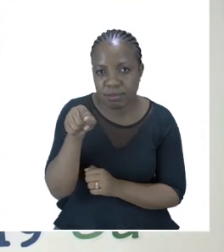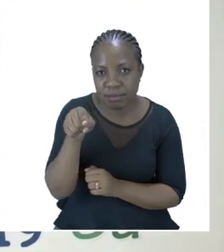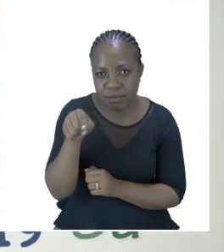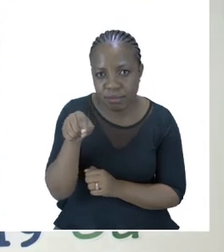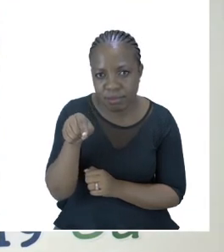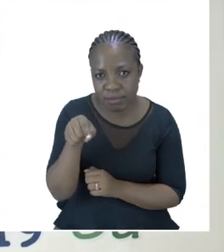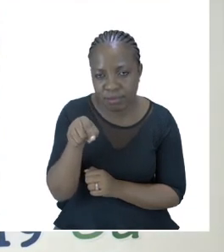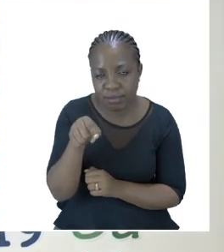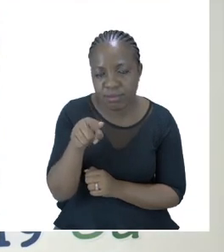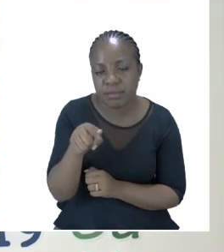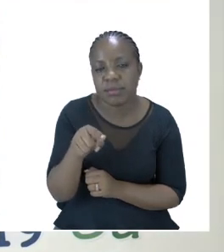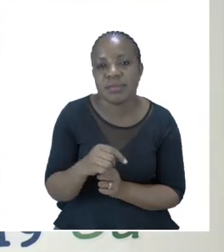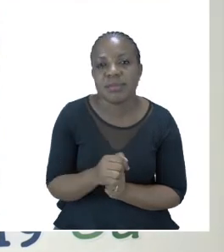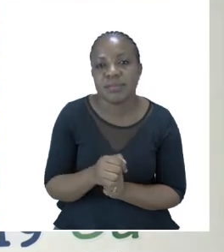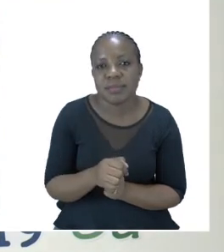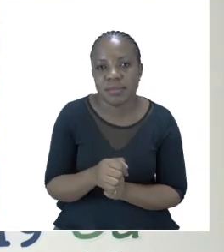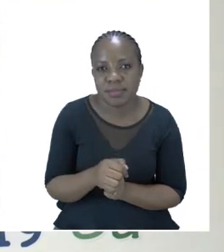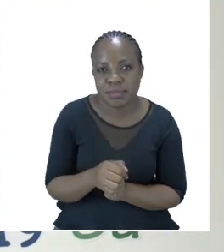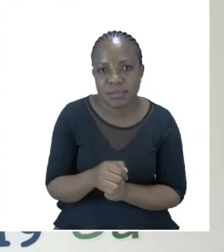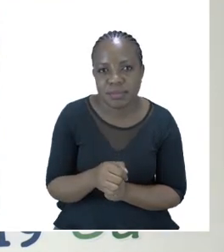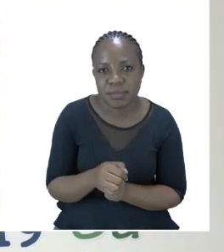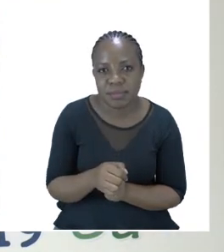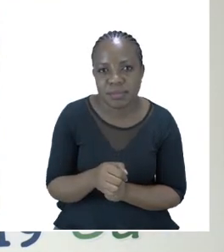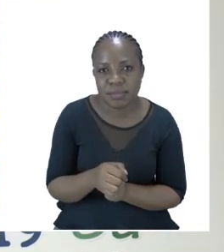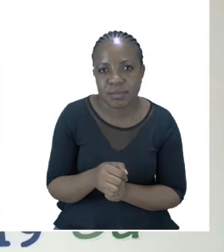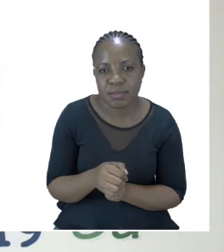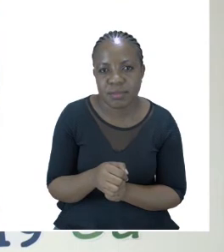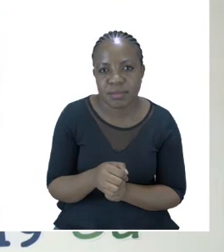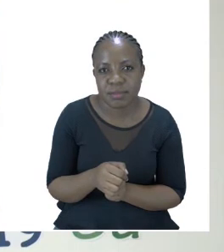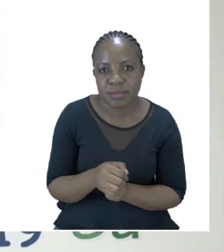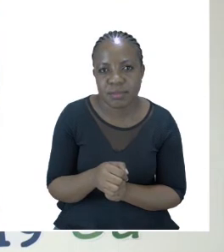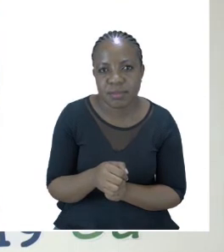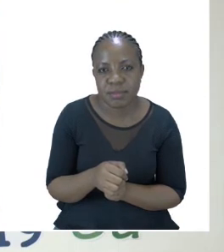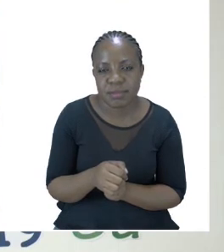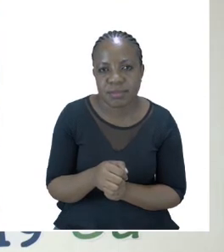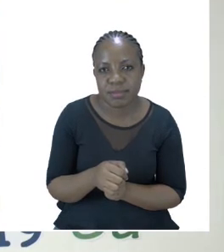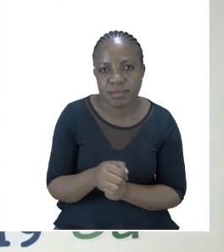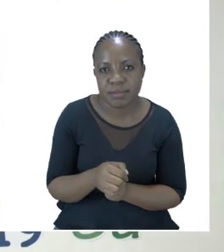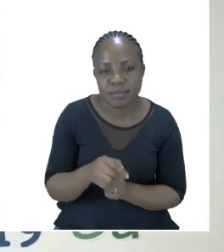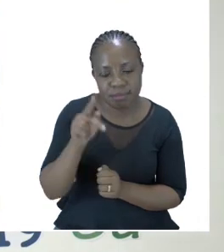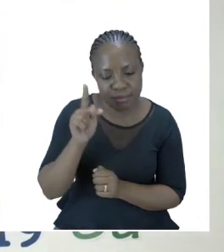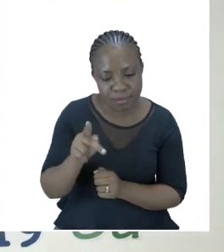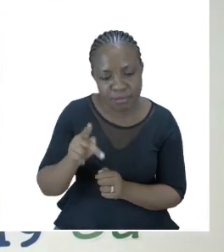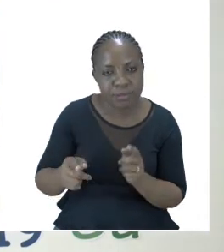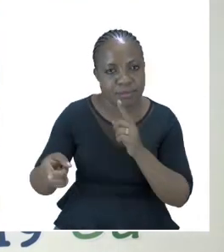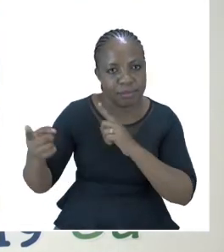and flick. Don't make your flick too high though. Let's try again.